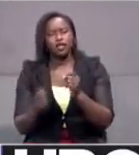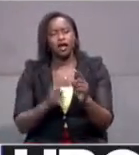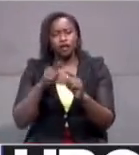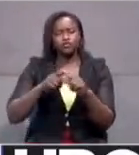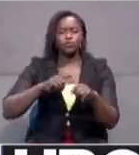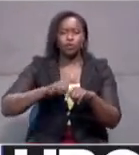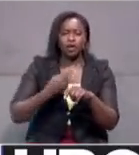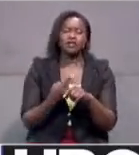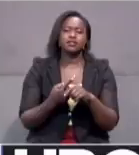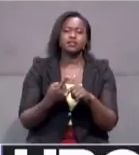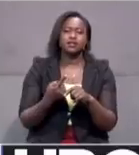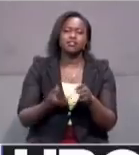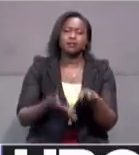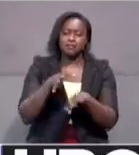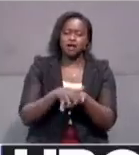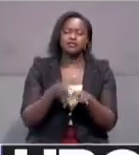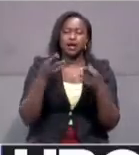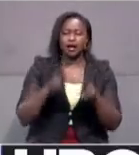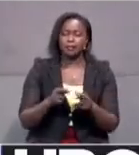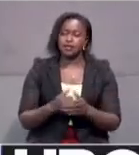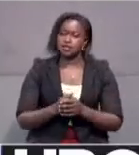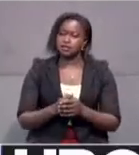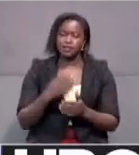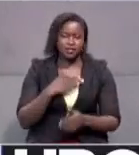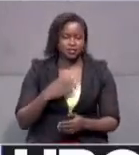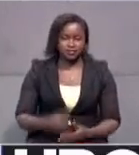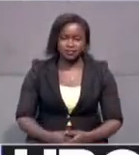happens, Madam Speaker. Honorable Minister.